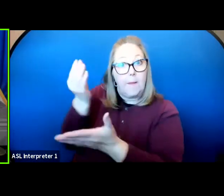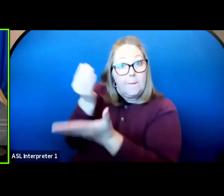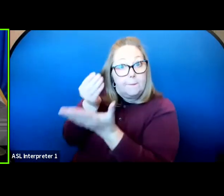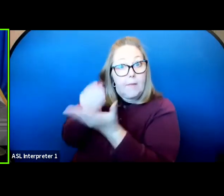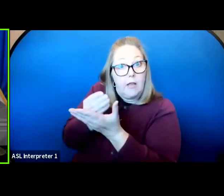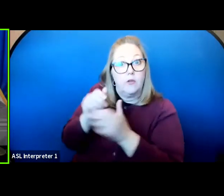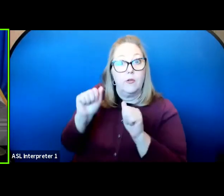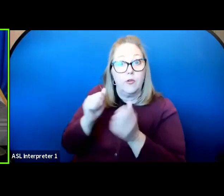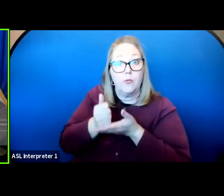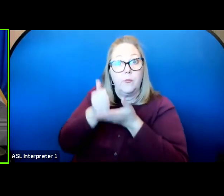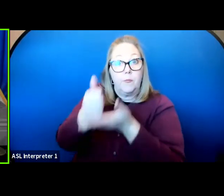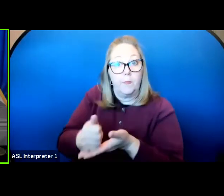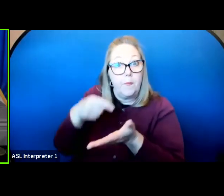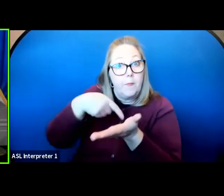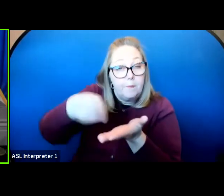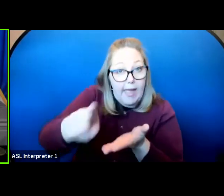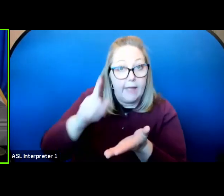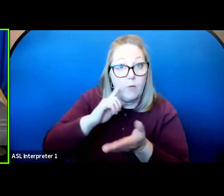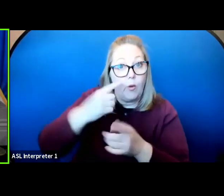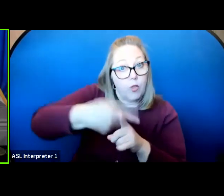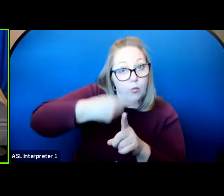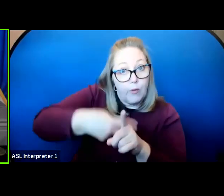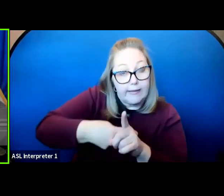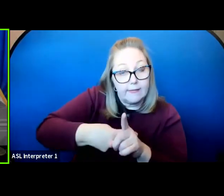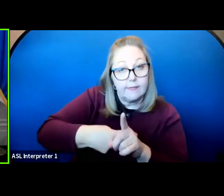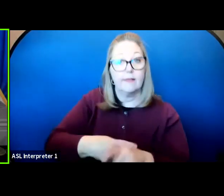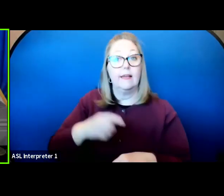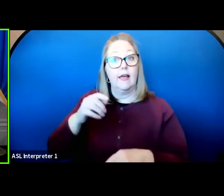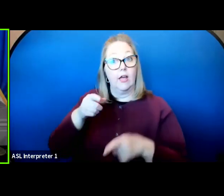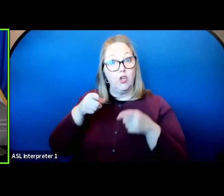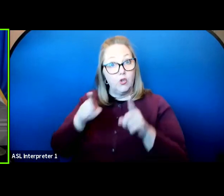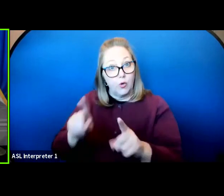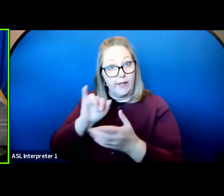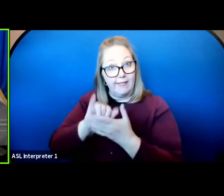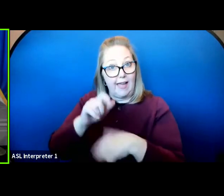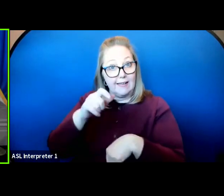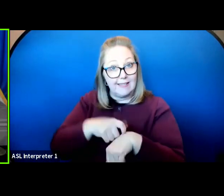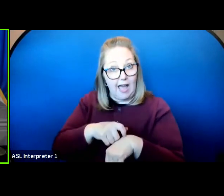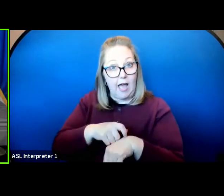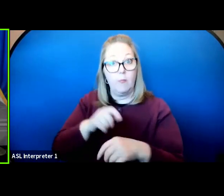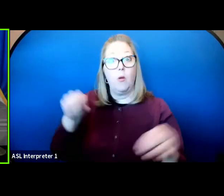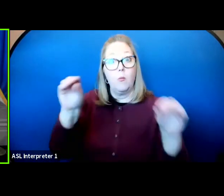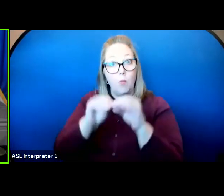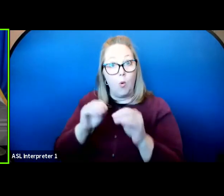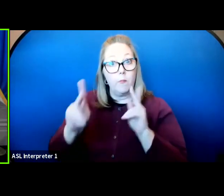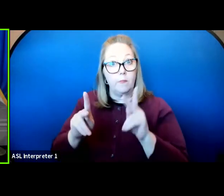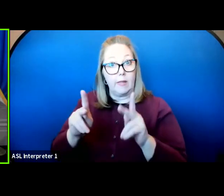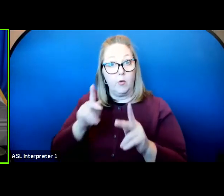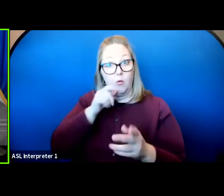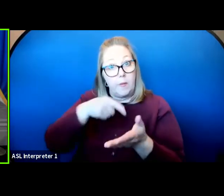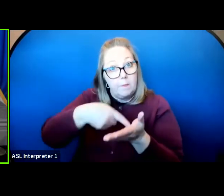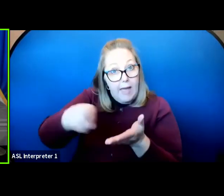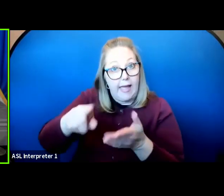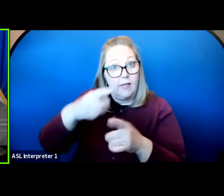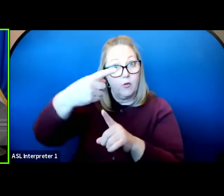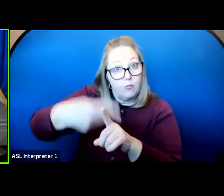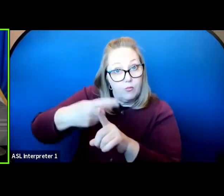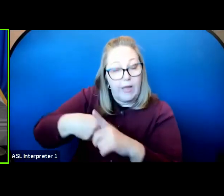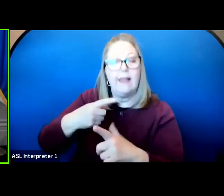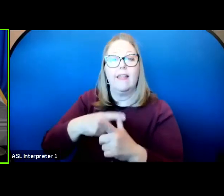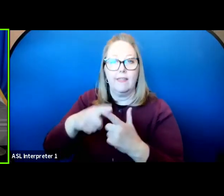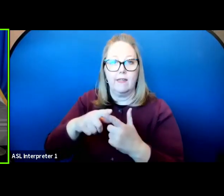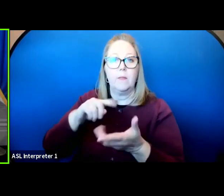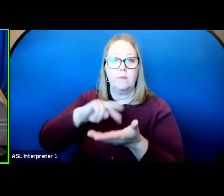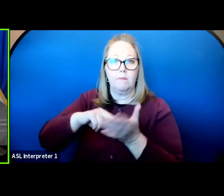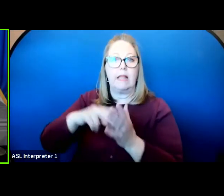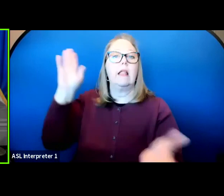if the landlords are being paid now during this pause, evictions will be avoided. I've also invited